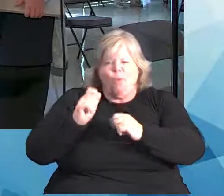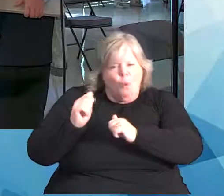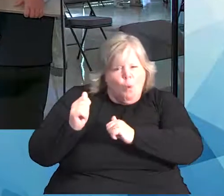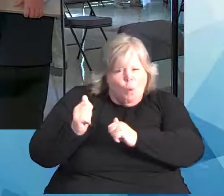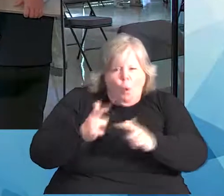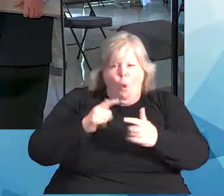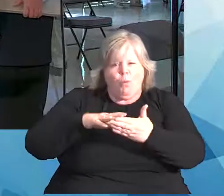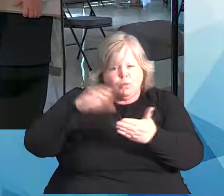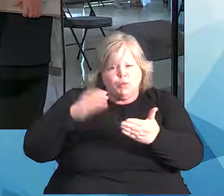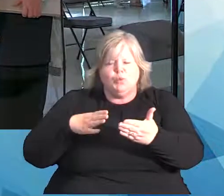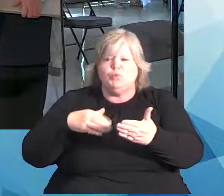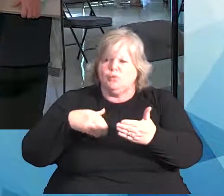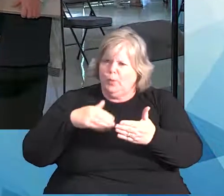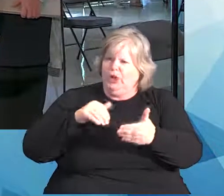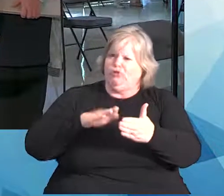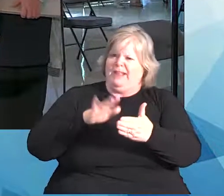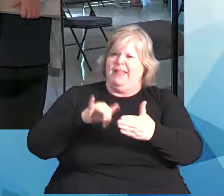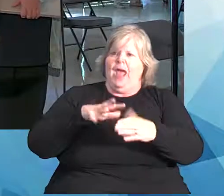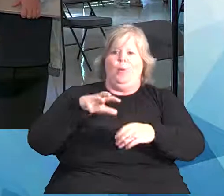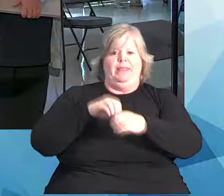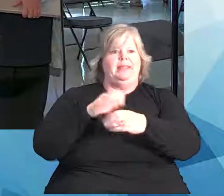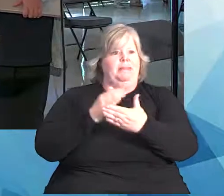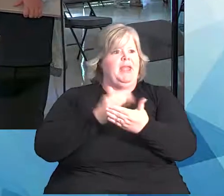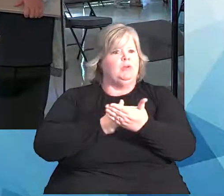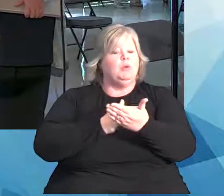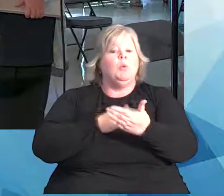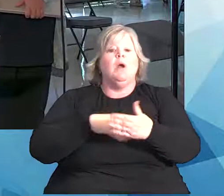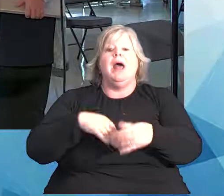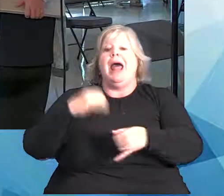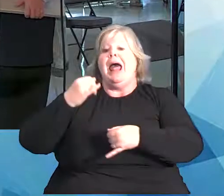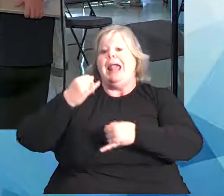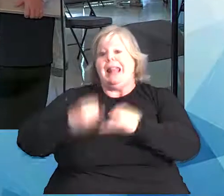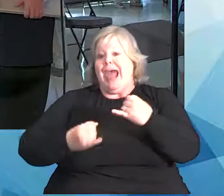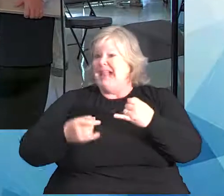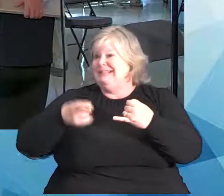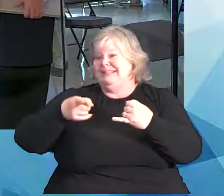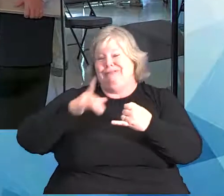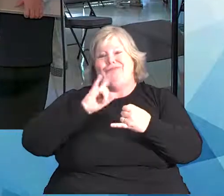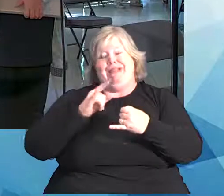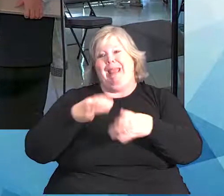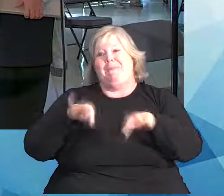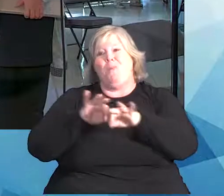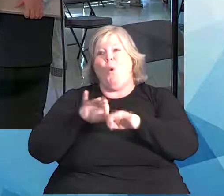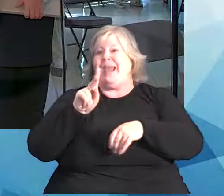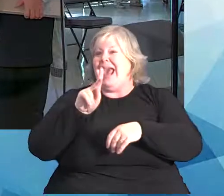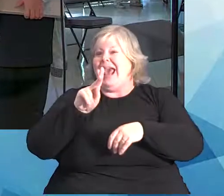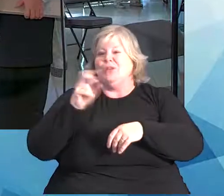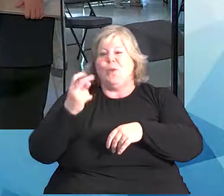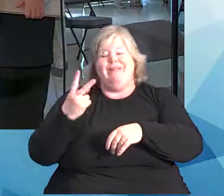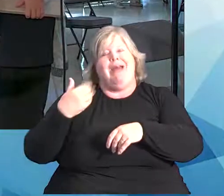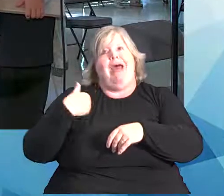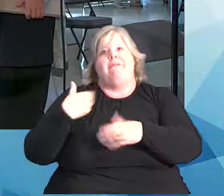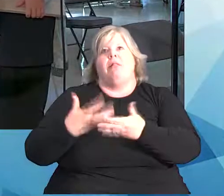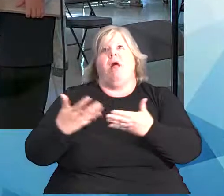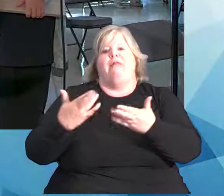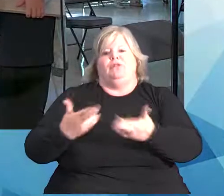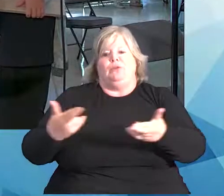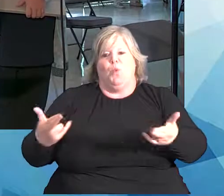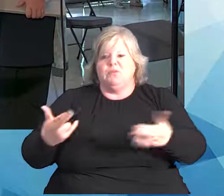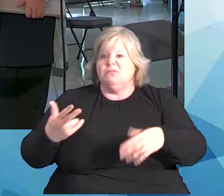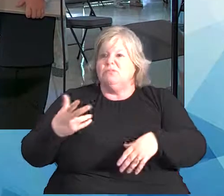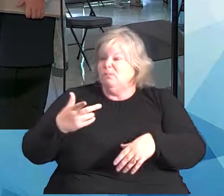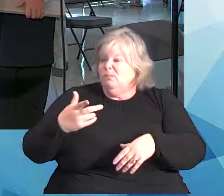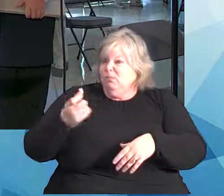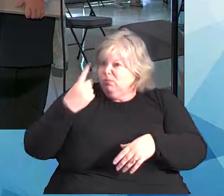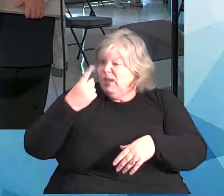the menu. And lastly, with K-12, because they have such large resources, the special meals are also a high